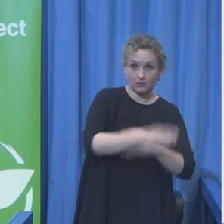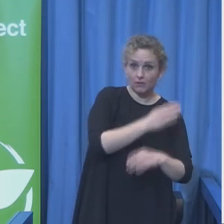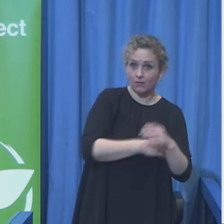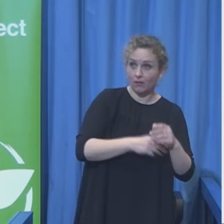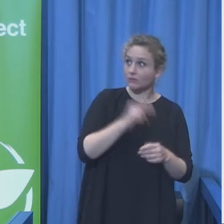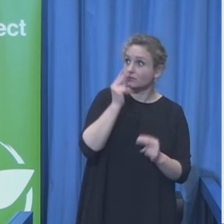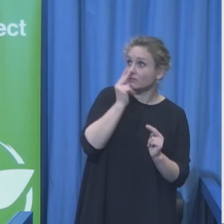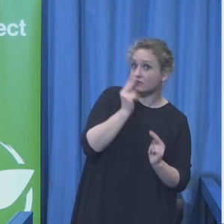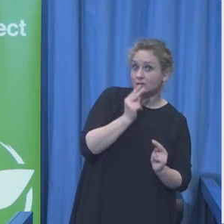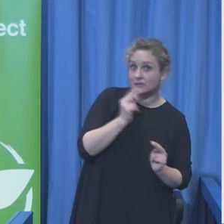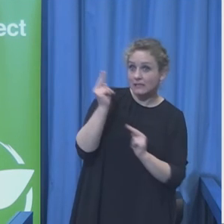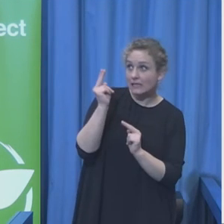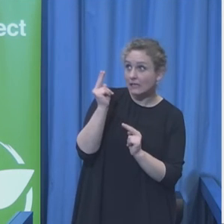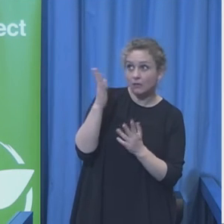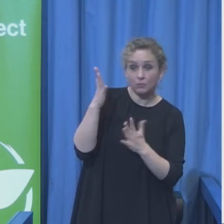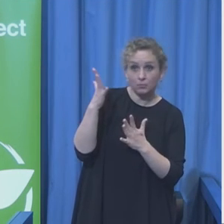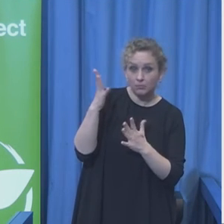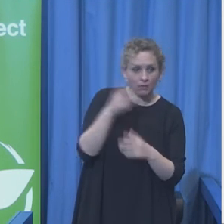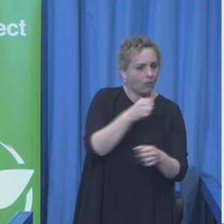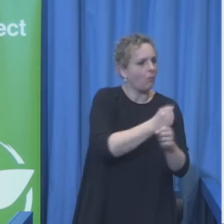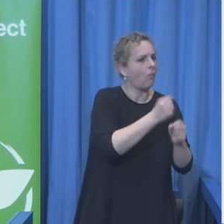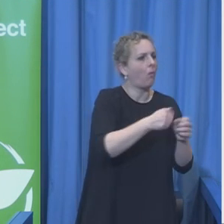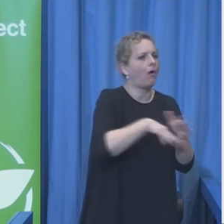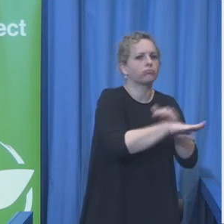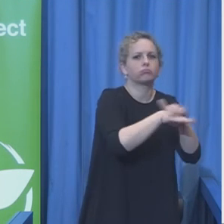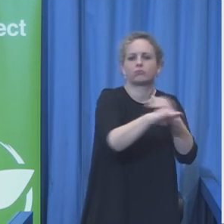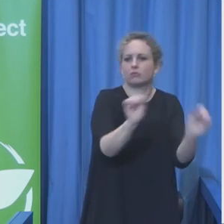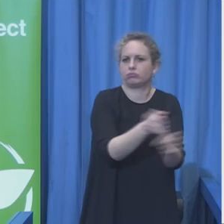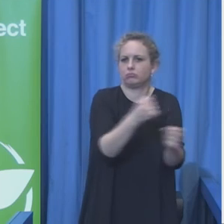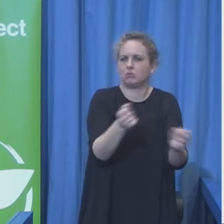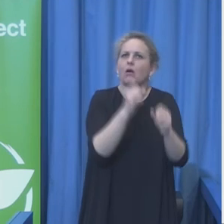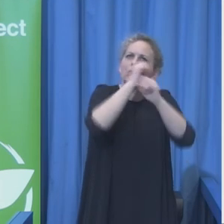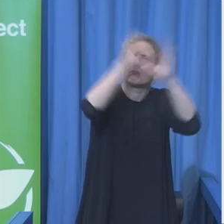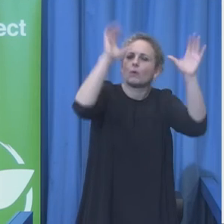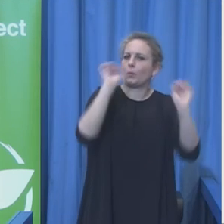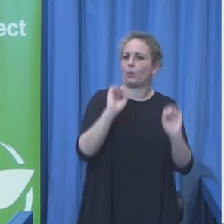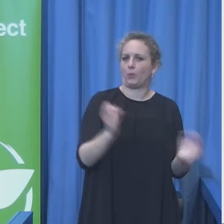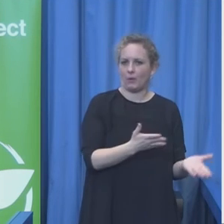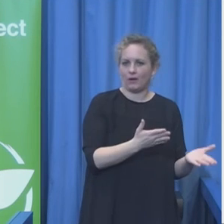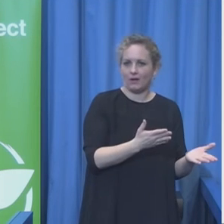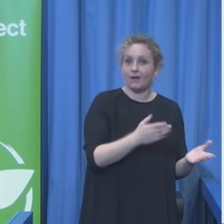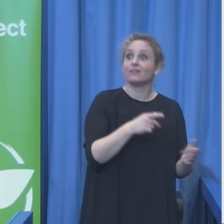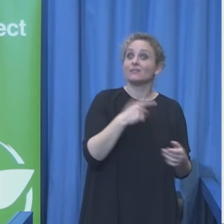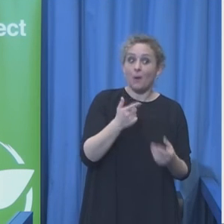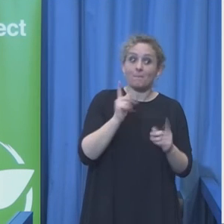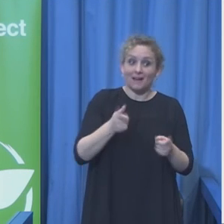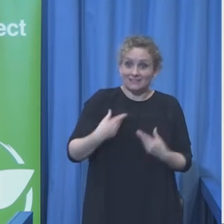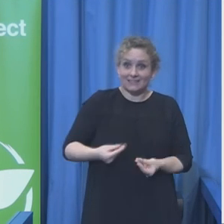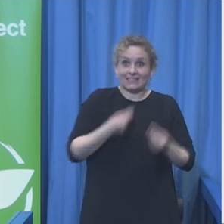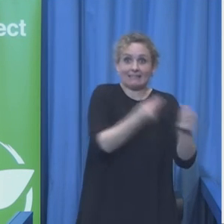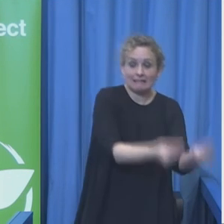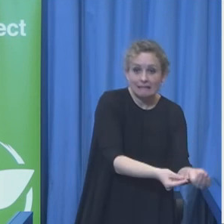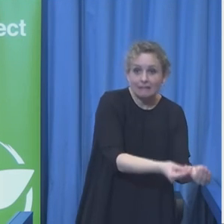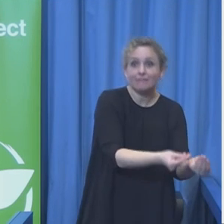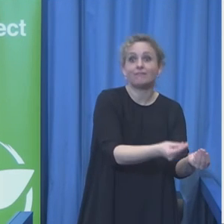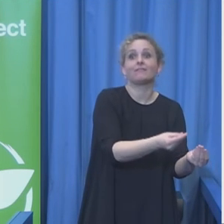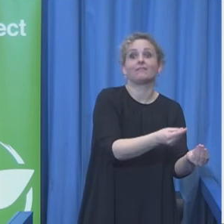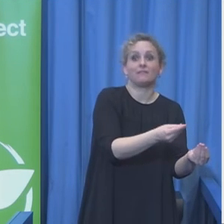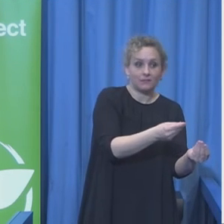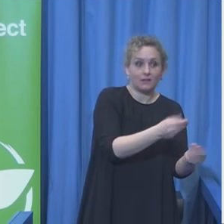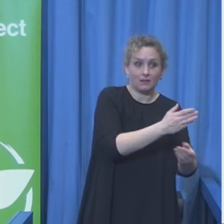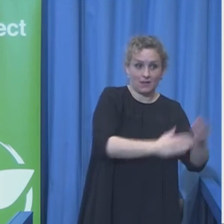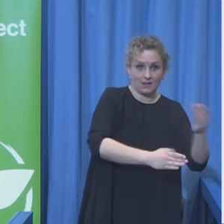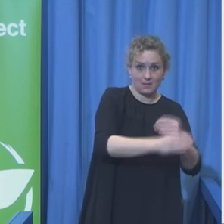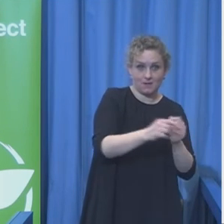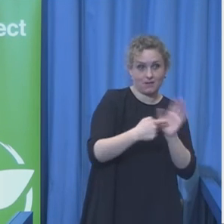or they're forbidden or not given jobs because of their disability, then that we can take them to